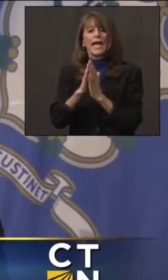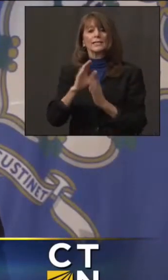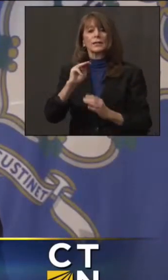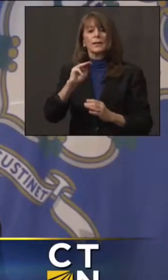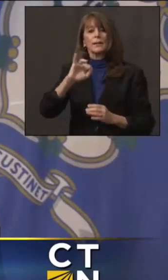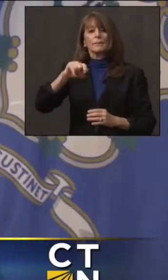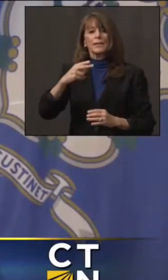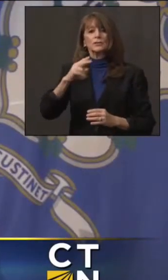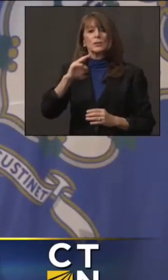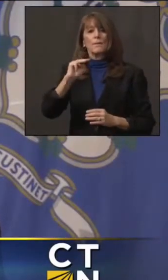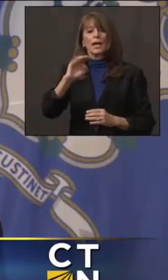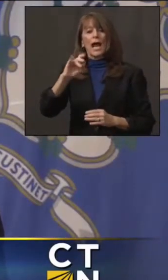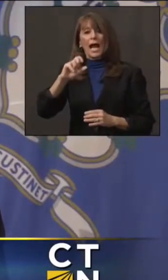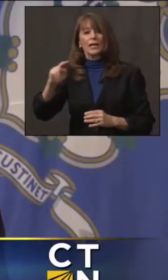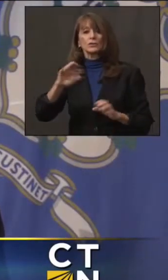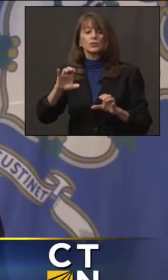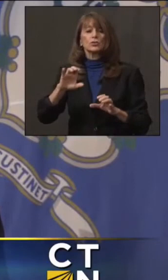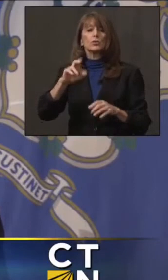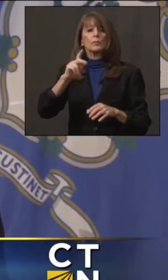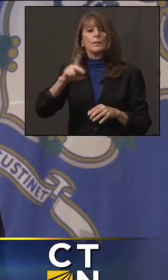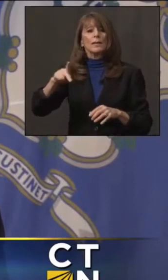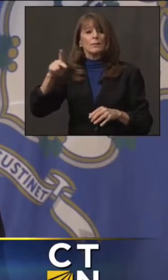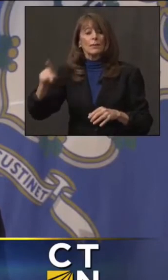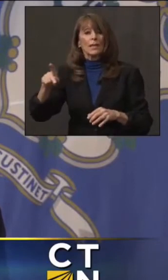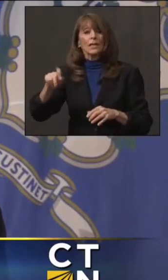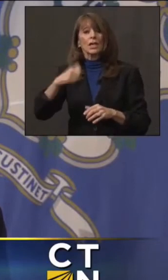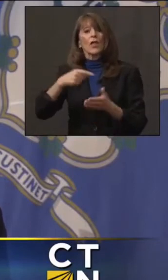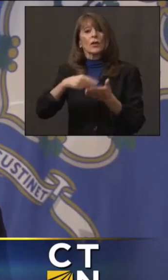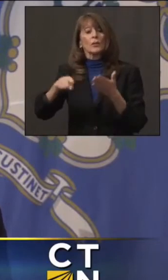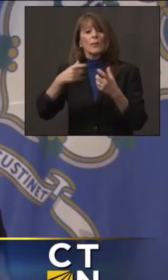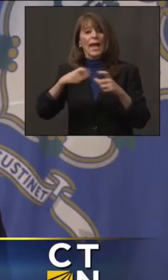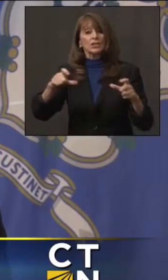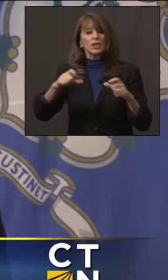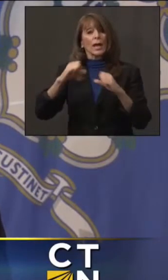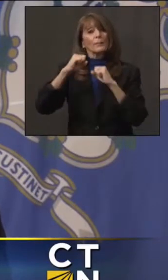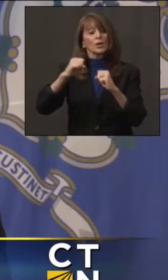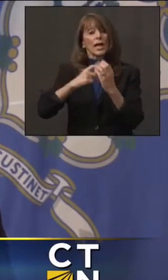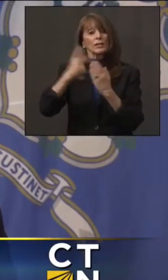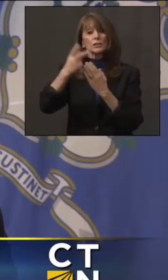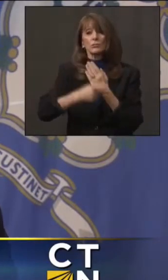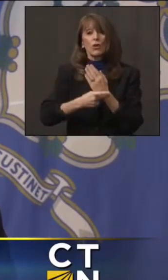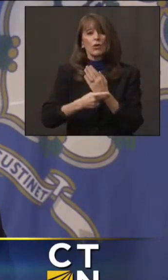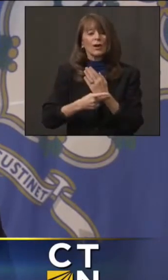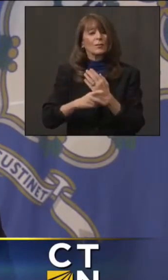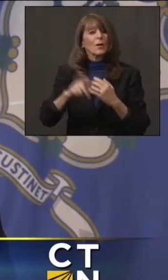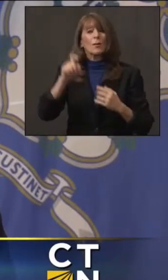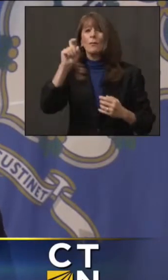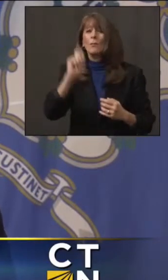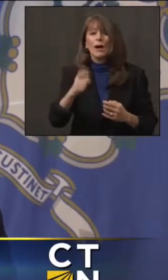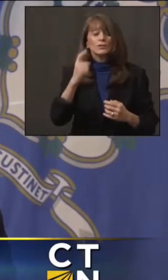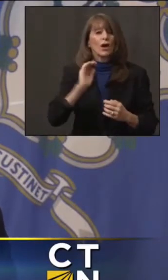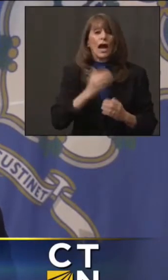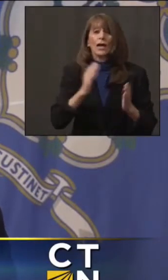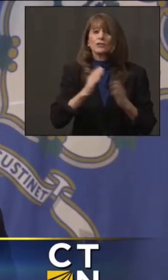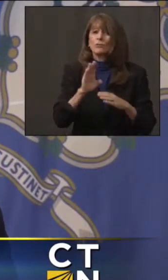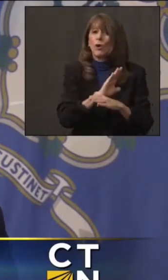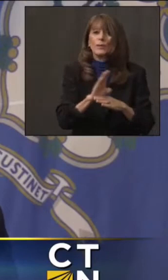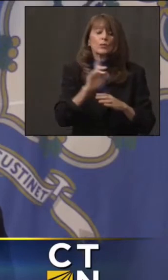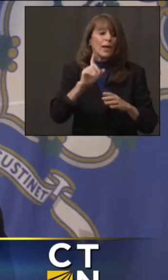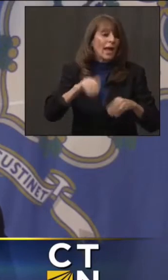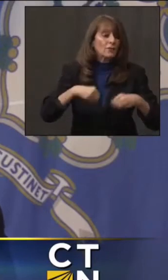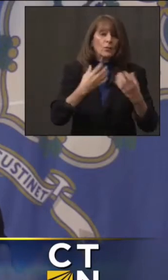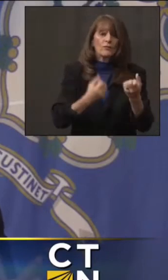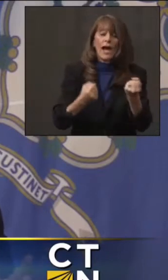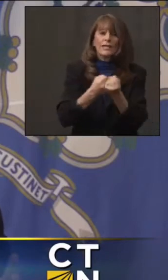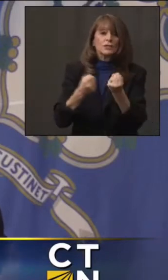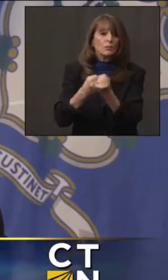another PPP, Paycheck Protection Program. It's absolutely vital for our small businesses that they get the support they need. You're